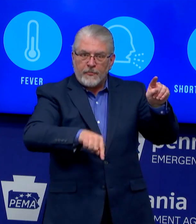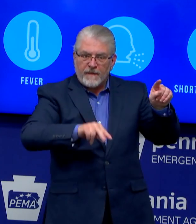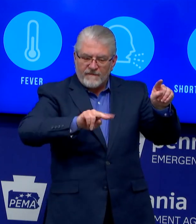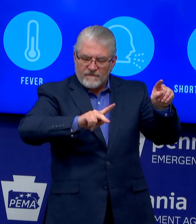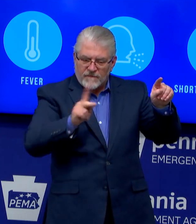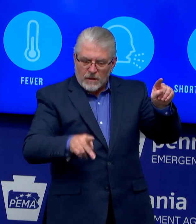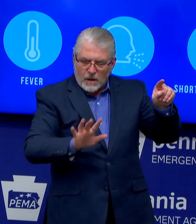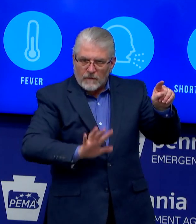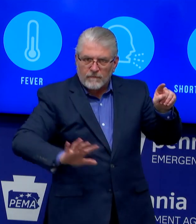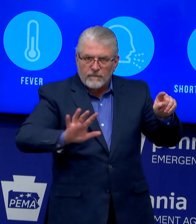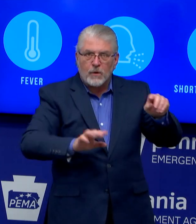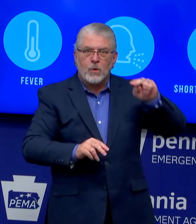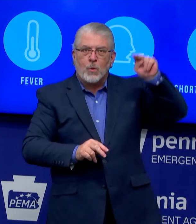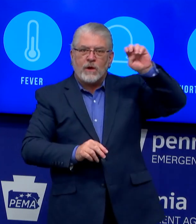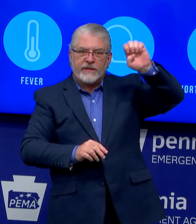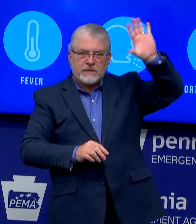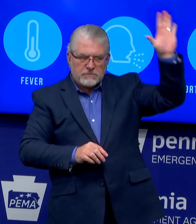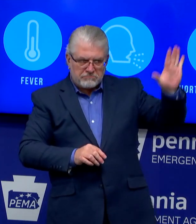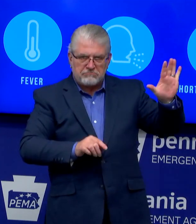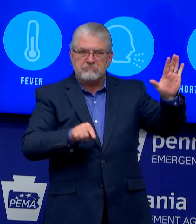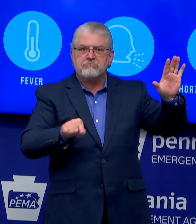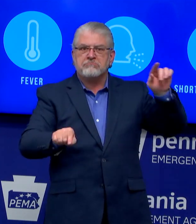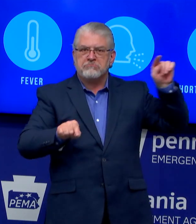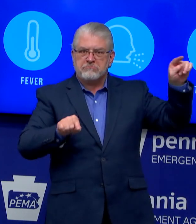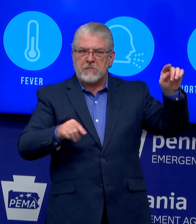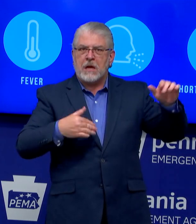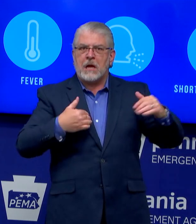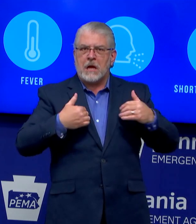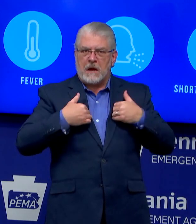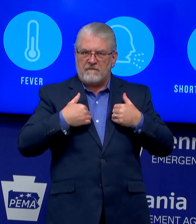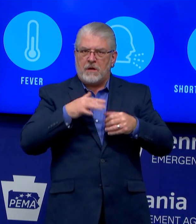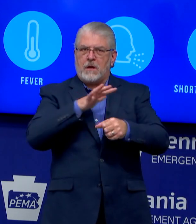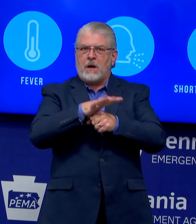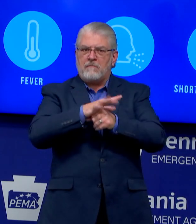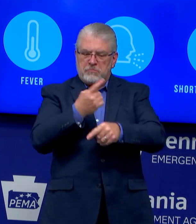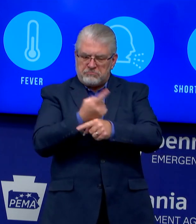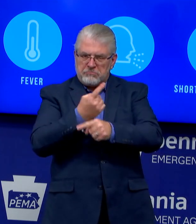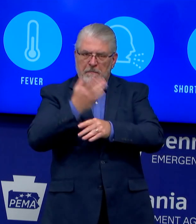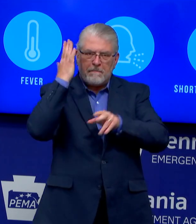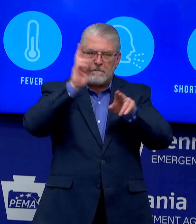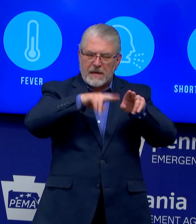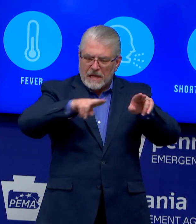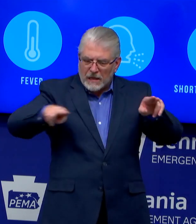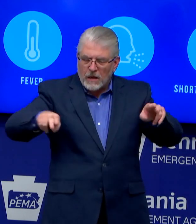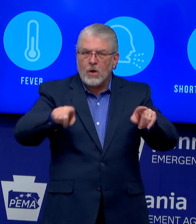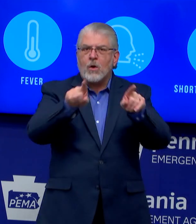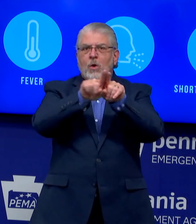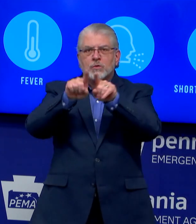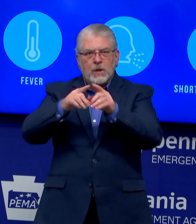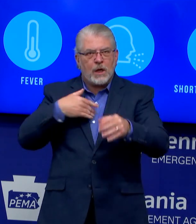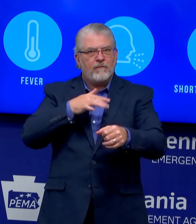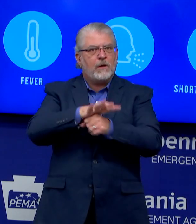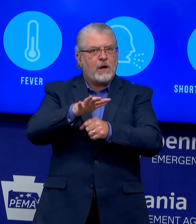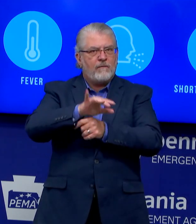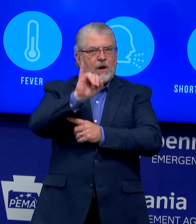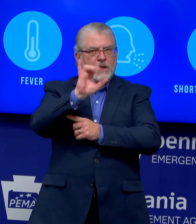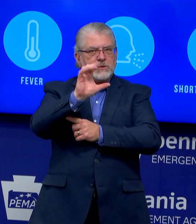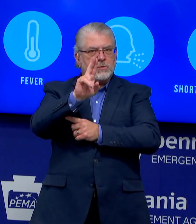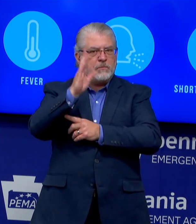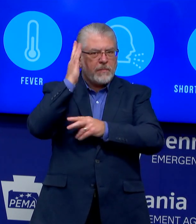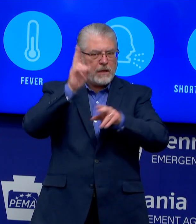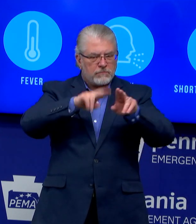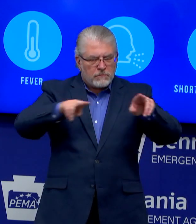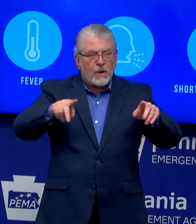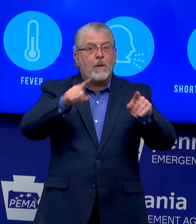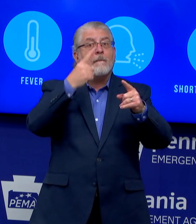enough ICU beds, and we have enough ventilators. But we're watching that data very closely. Our next